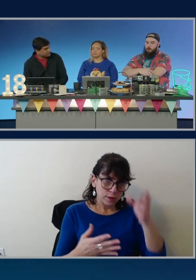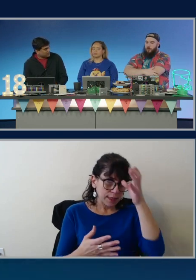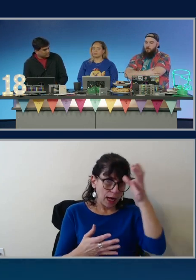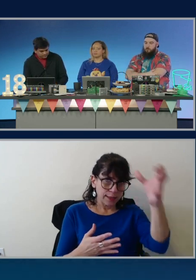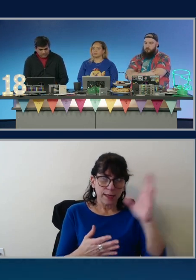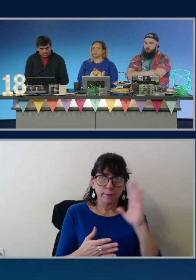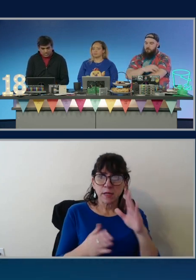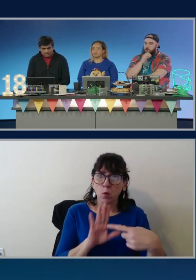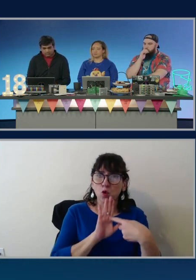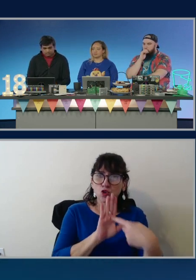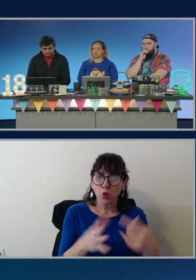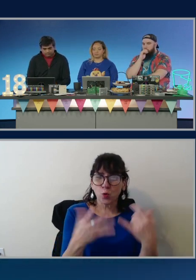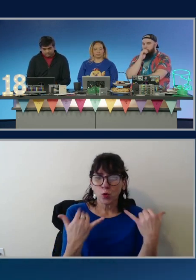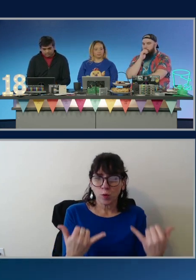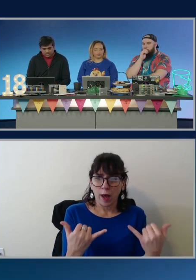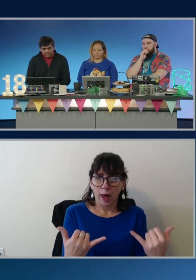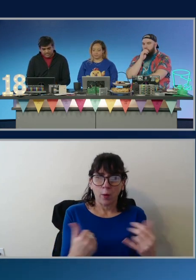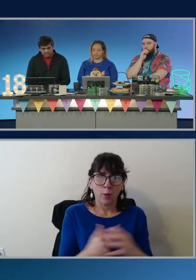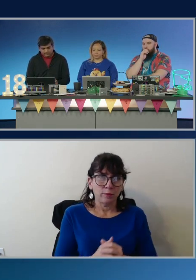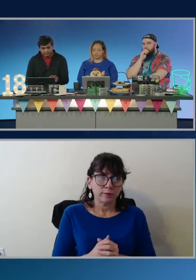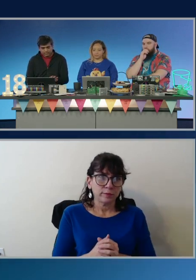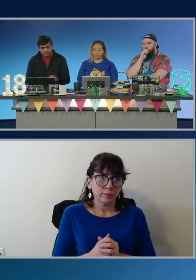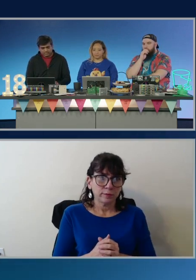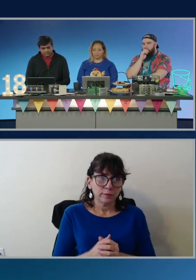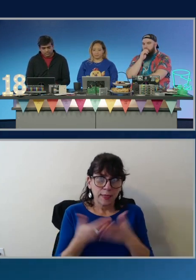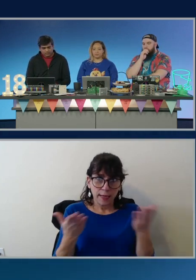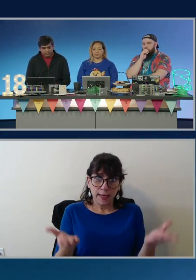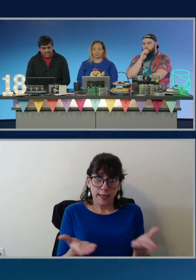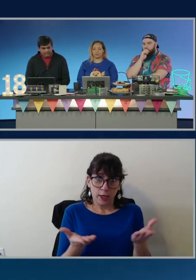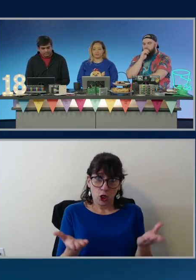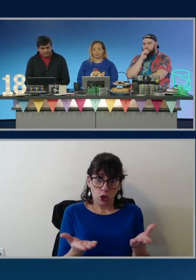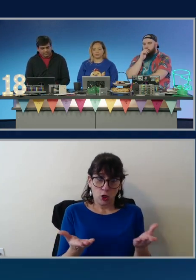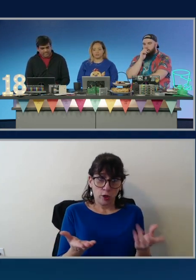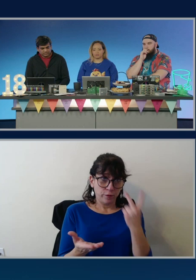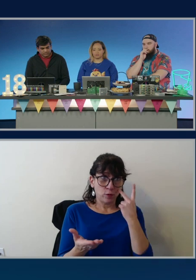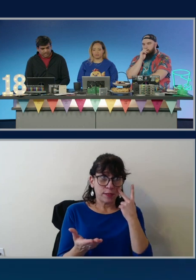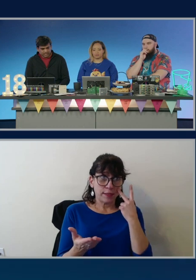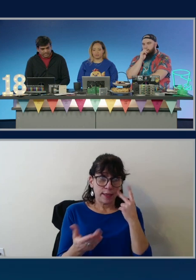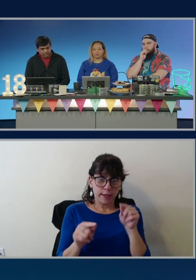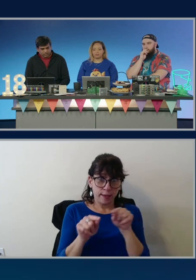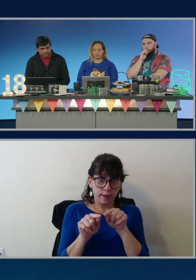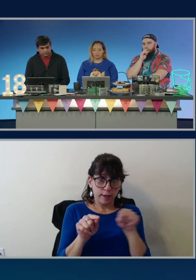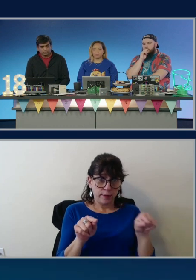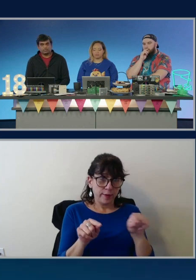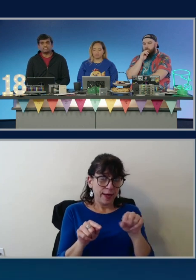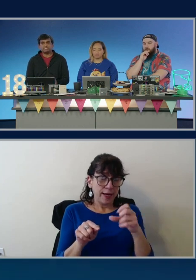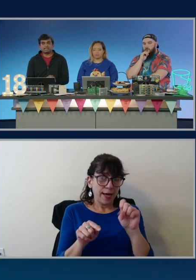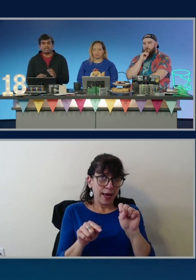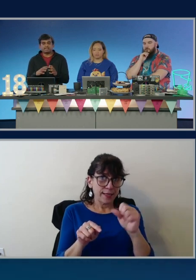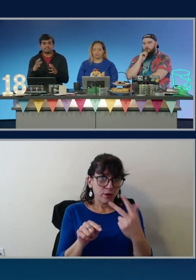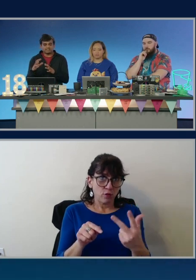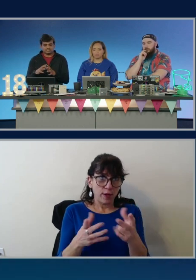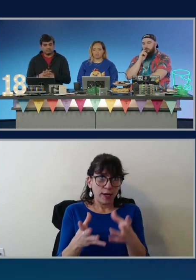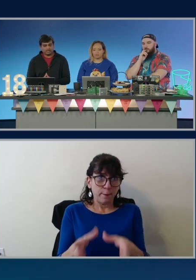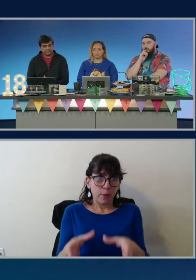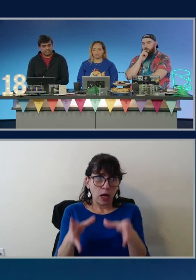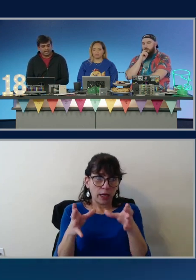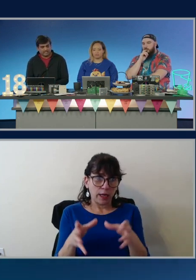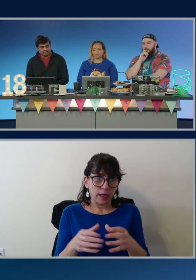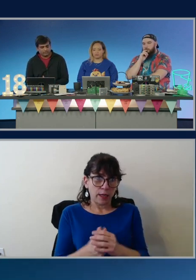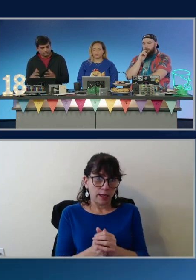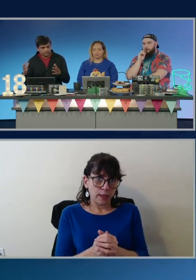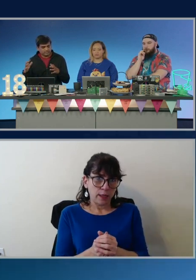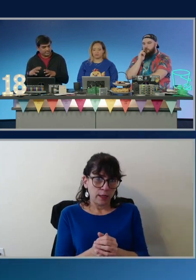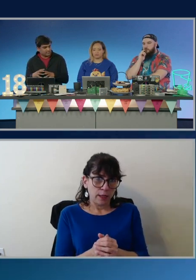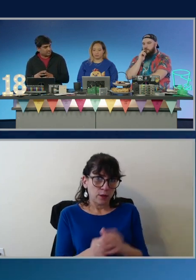now. Okay? So here, if you see this, we have an S3 bucket called YouTube ETL, and in this bucket, I